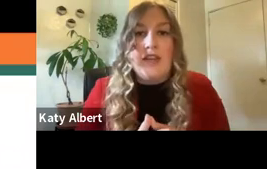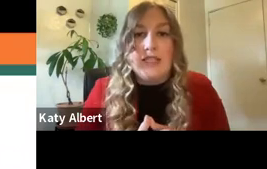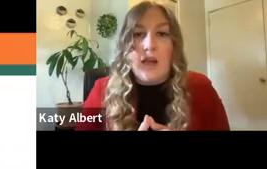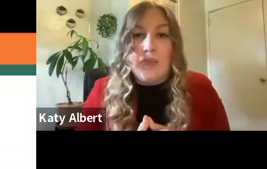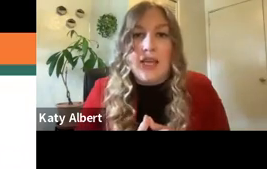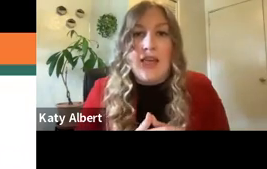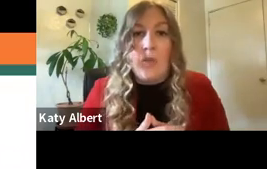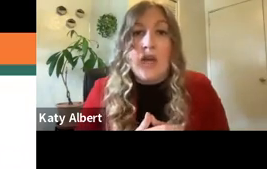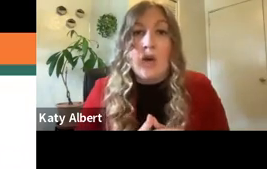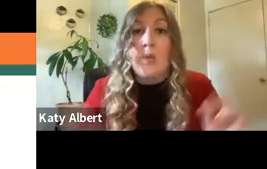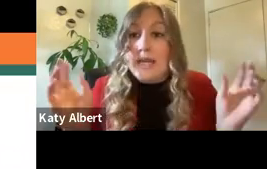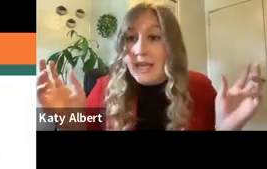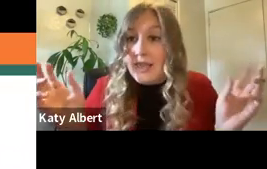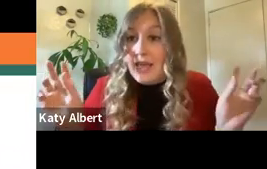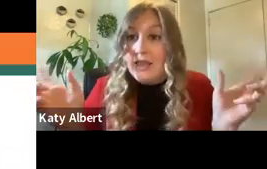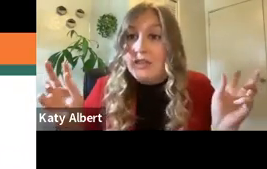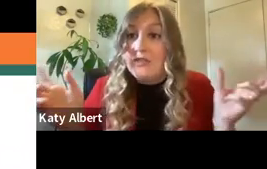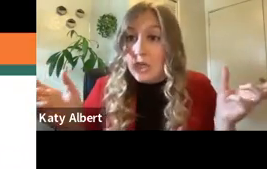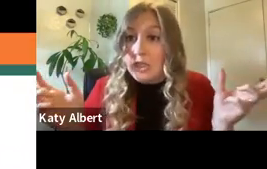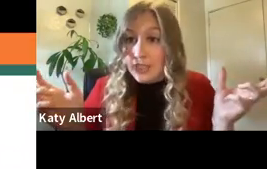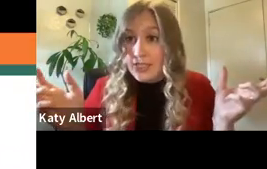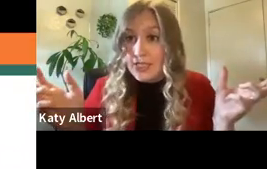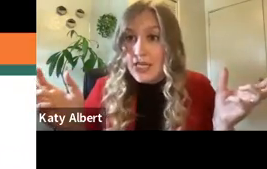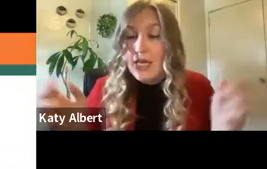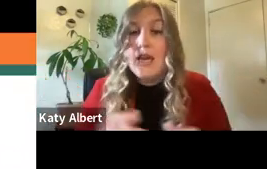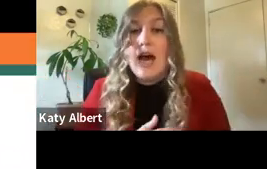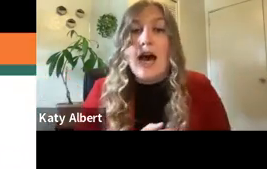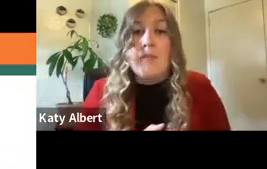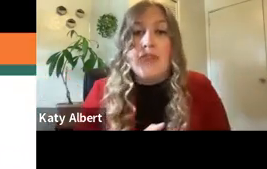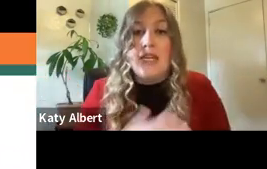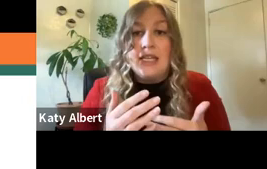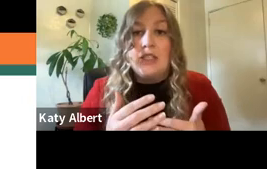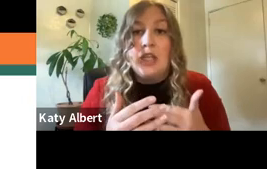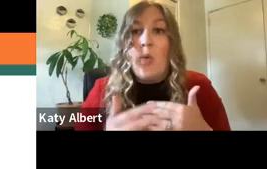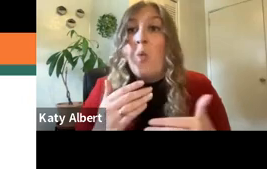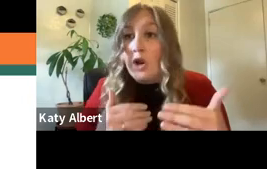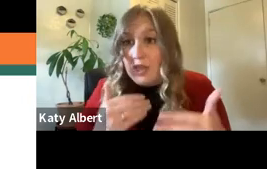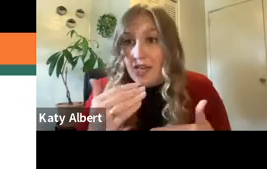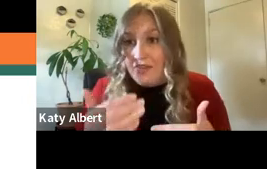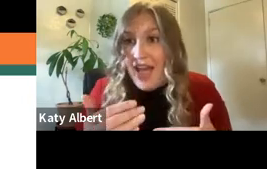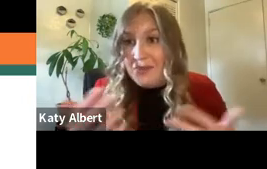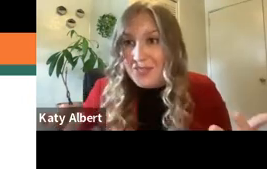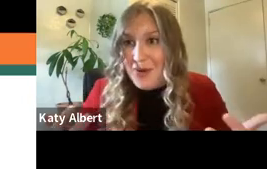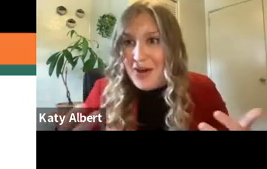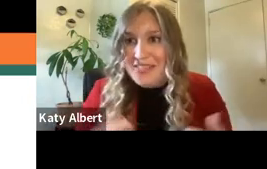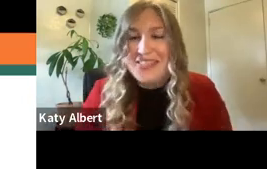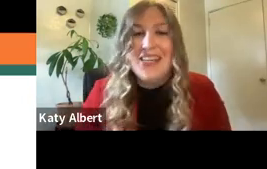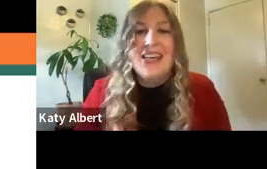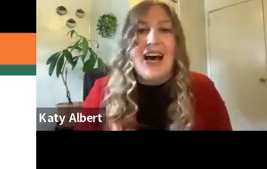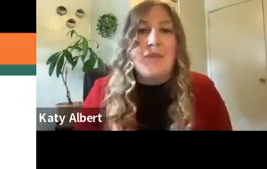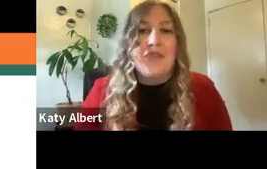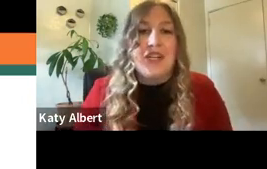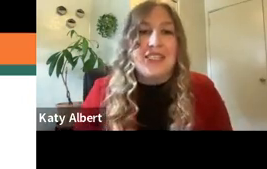that if it's something that we are raising that level of urgency, that it's, worthy of that